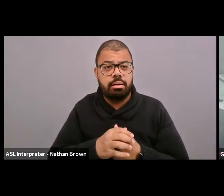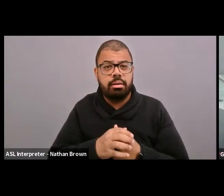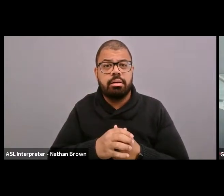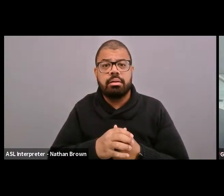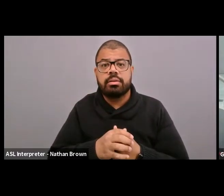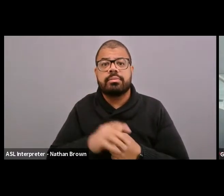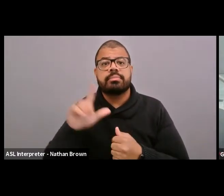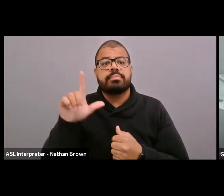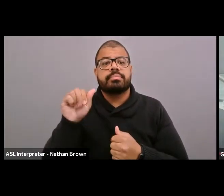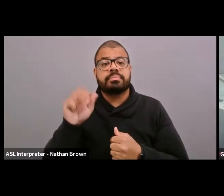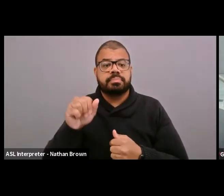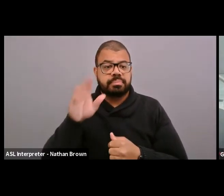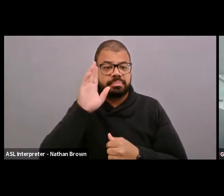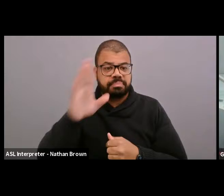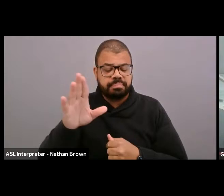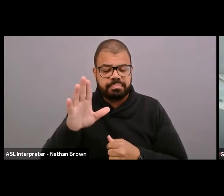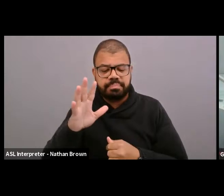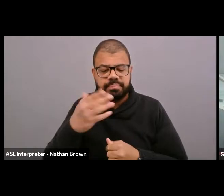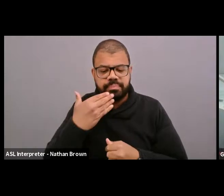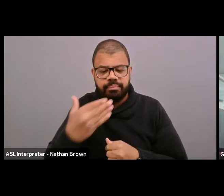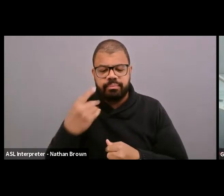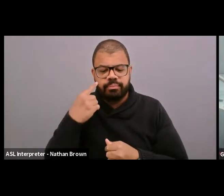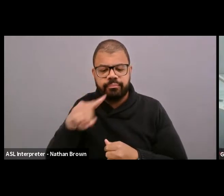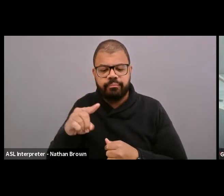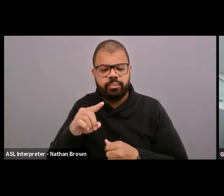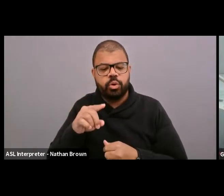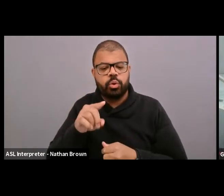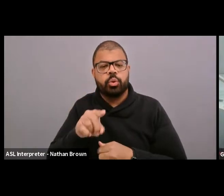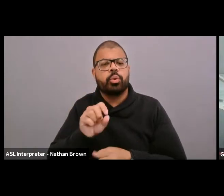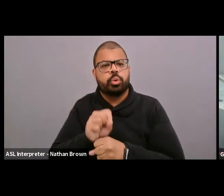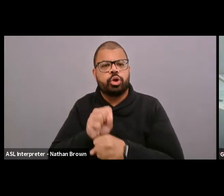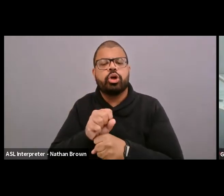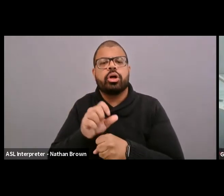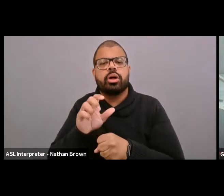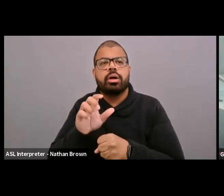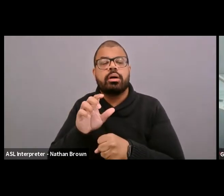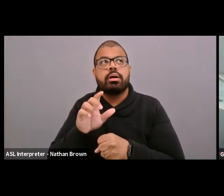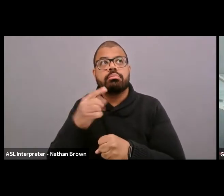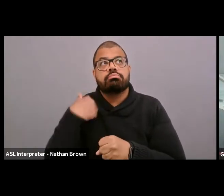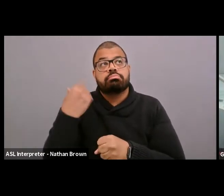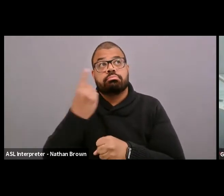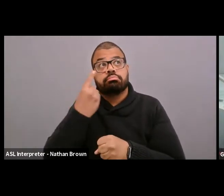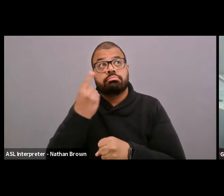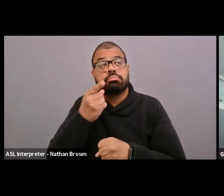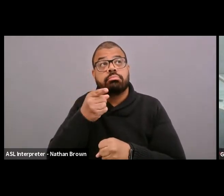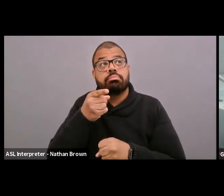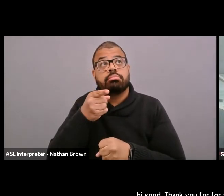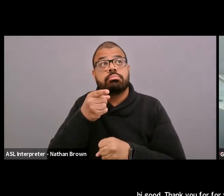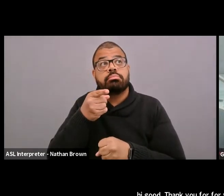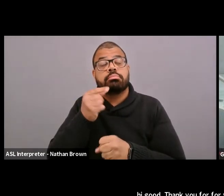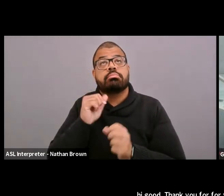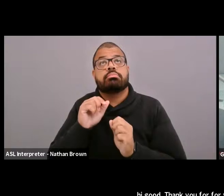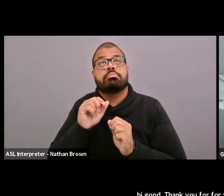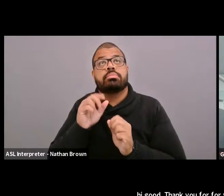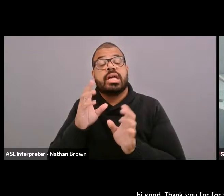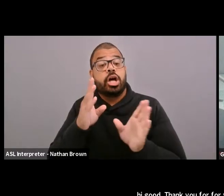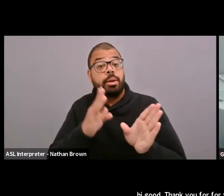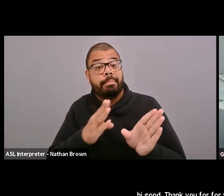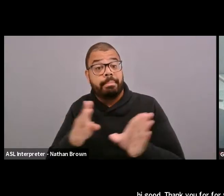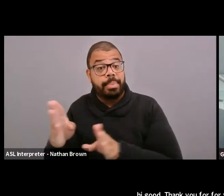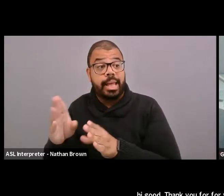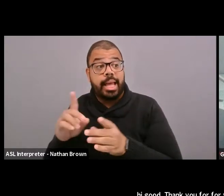Oh, hi, Gilberto. Thank you for your work here. I'm just wondering, are you, is there a plan to